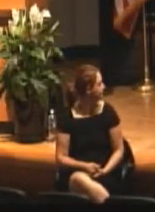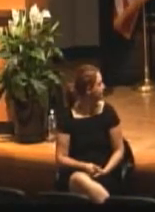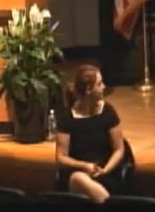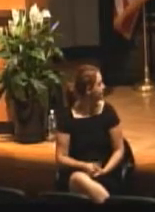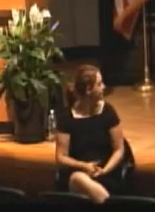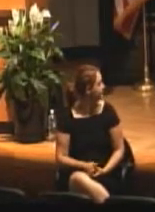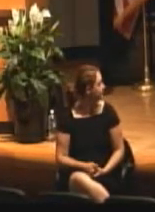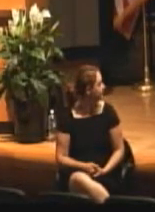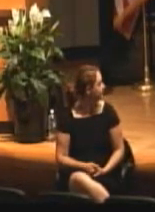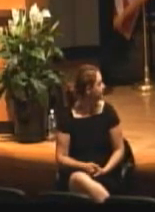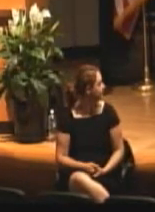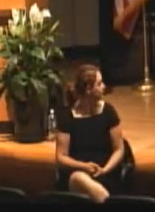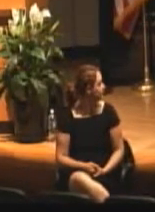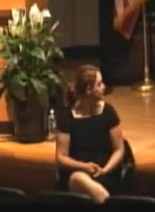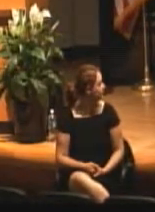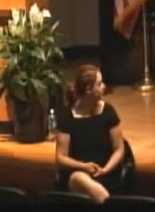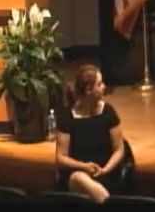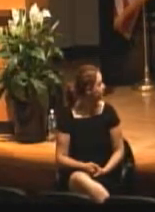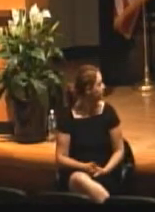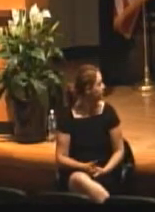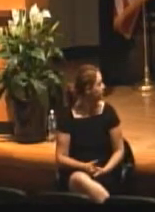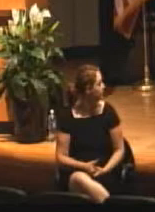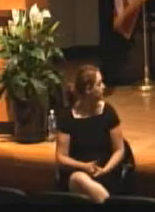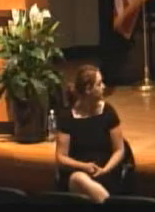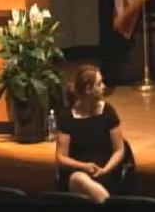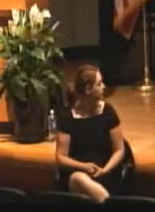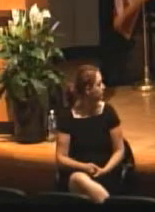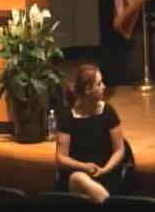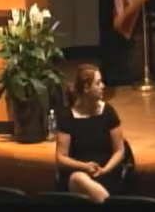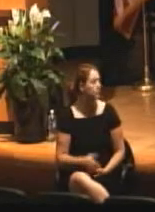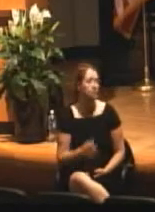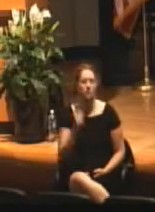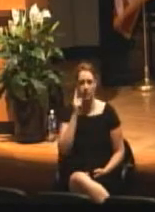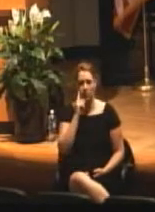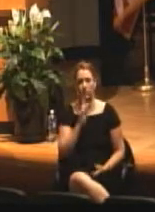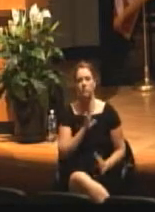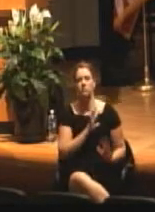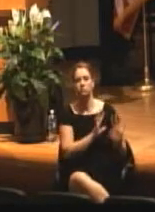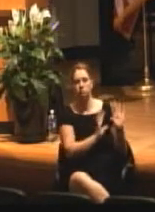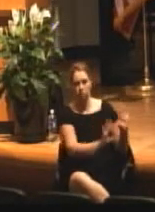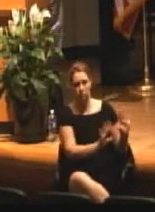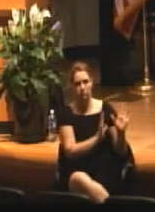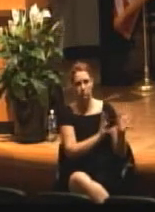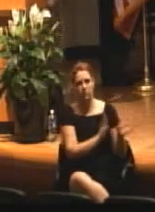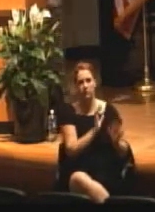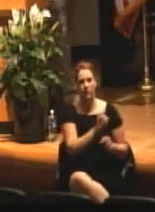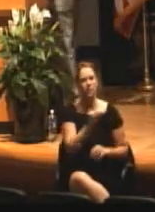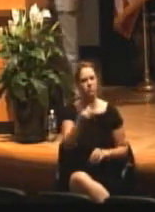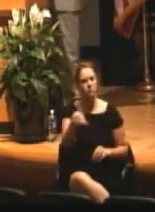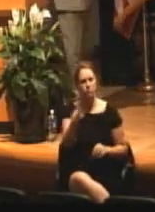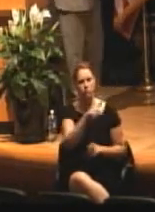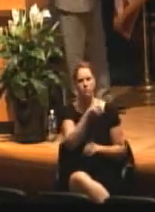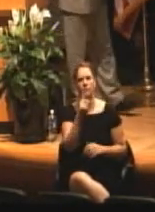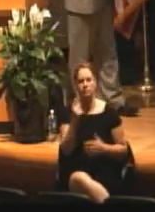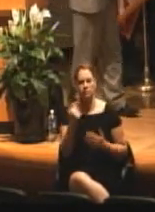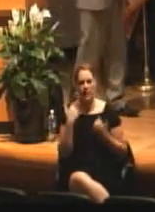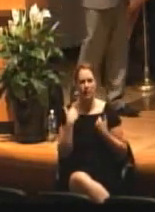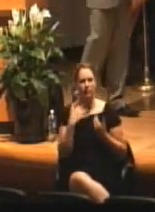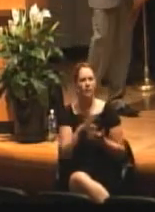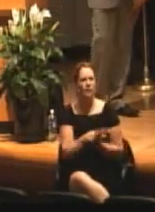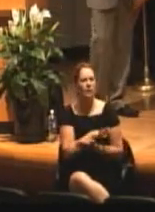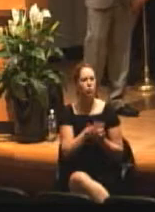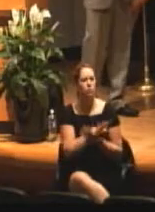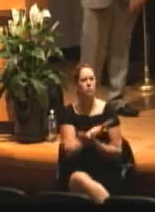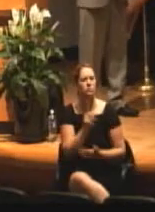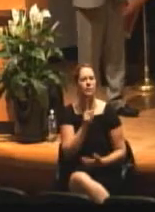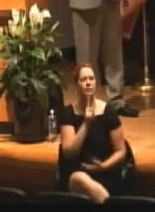So I think in there, we're going to take a quick step out of that. You guys had all these other pages that were in there under loan process and stuff. It was,